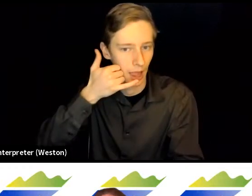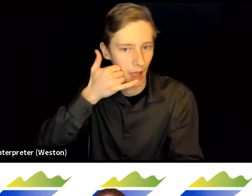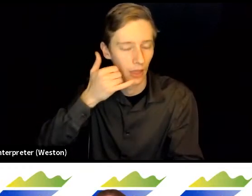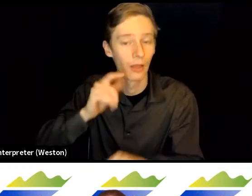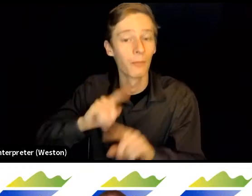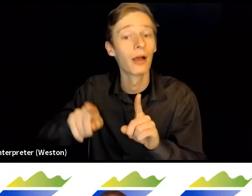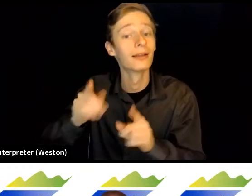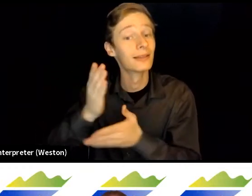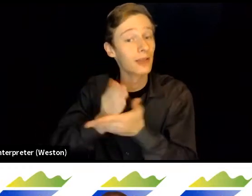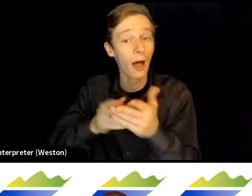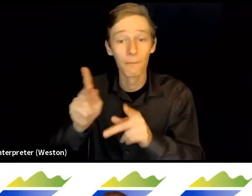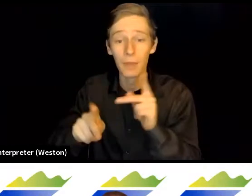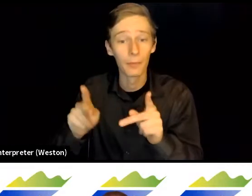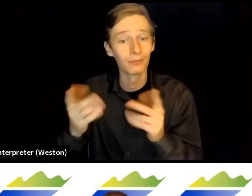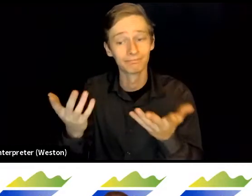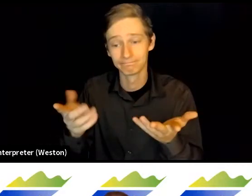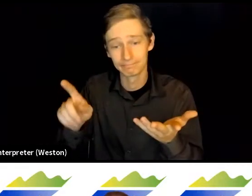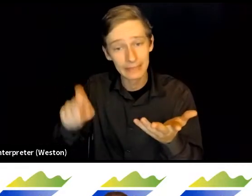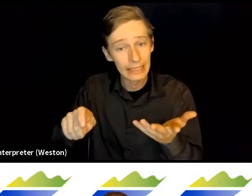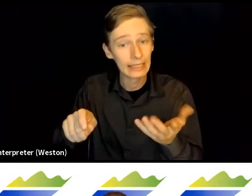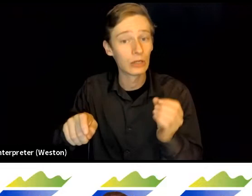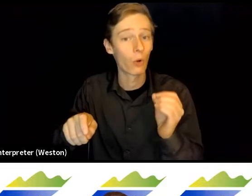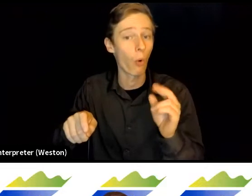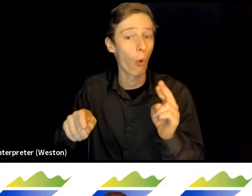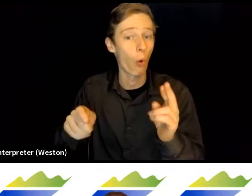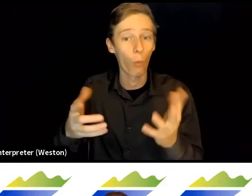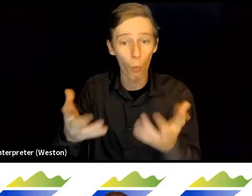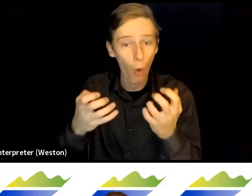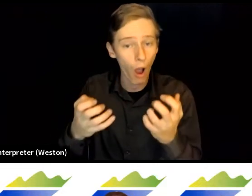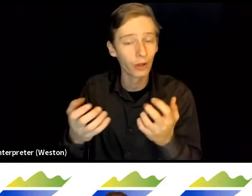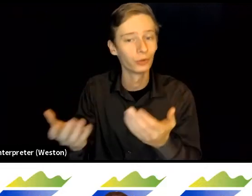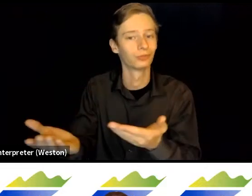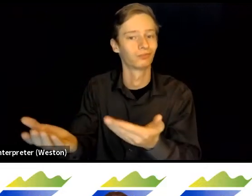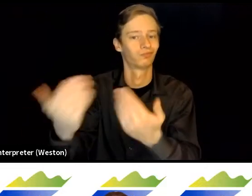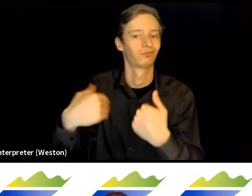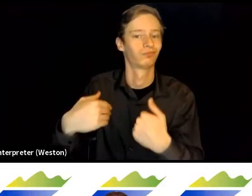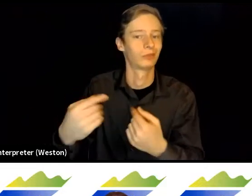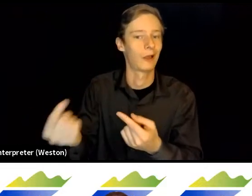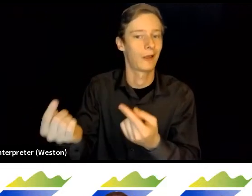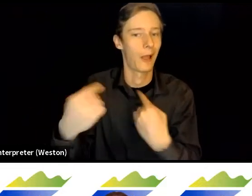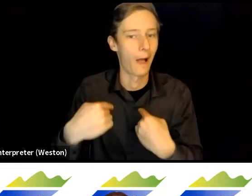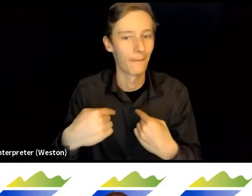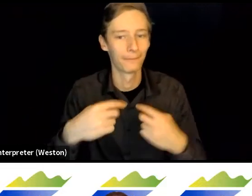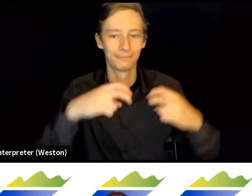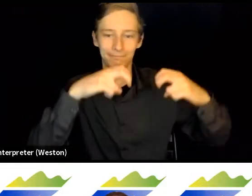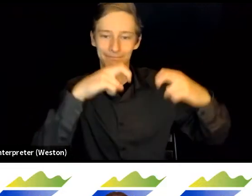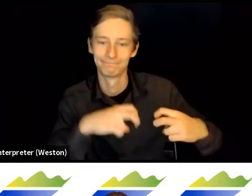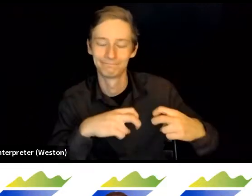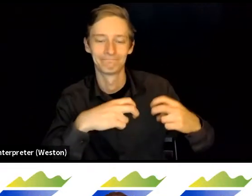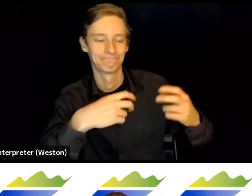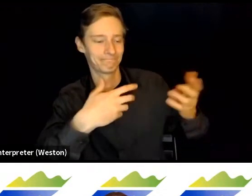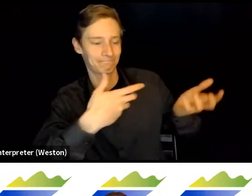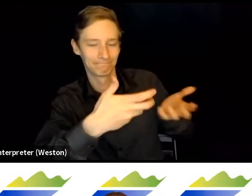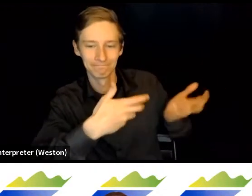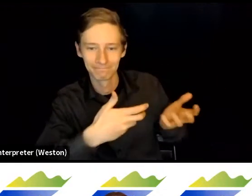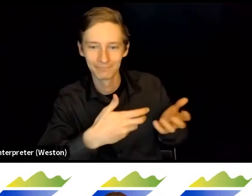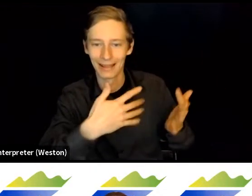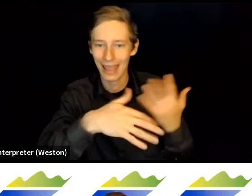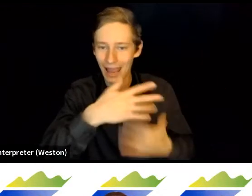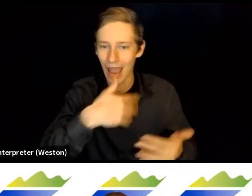for services sometimes or want to. I think part of it's been the isolation. We've